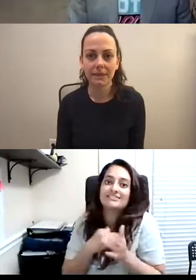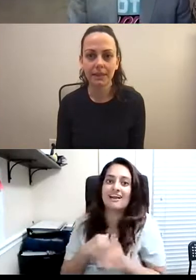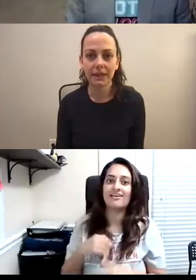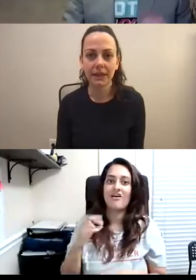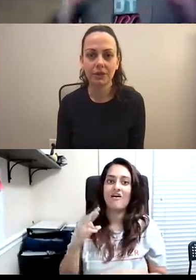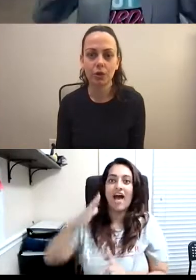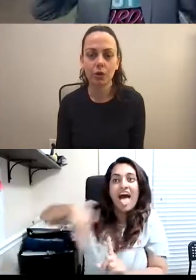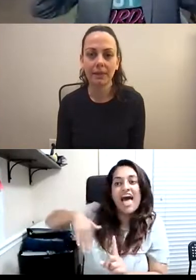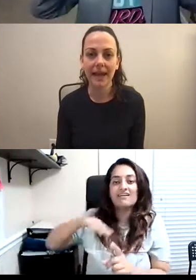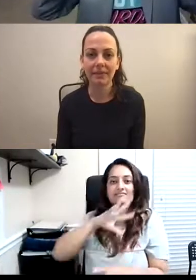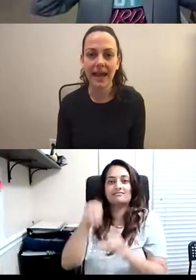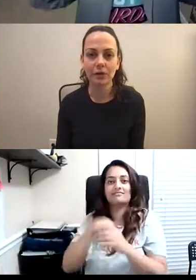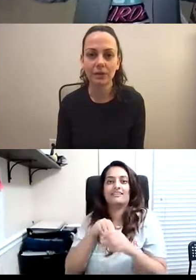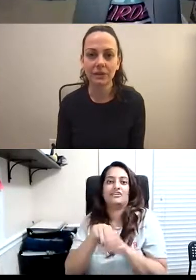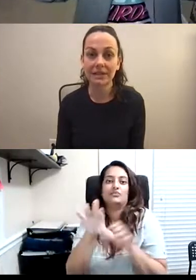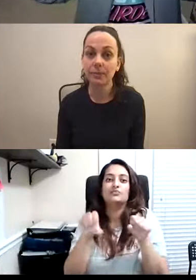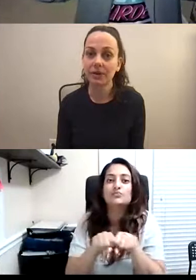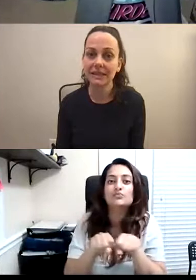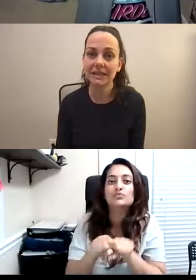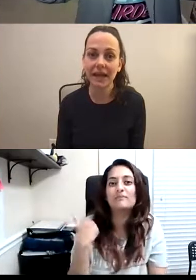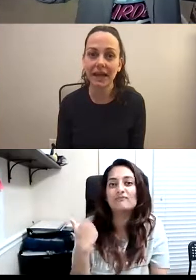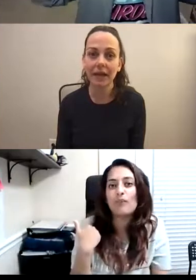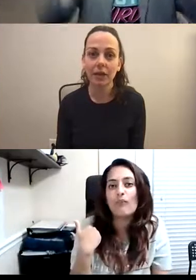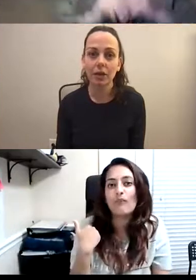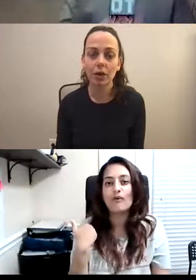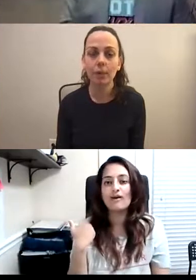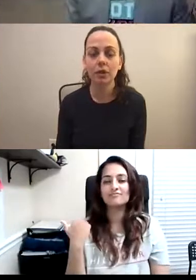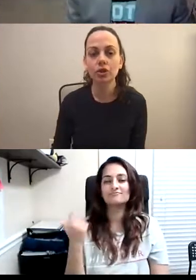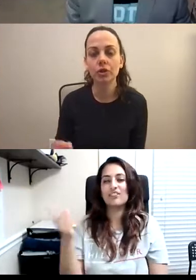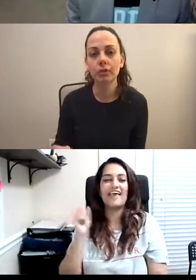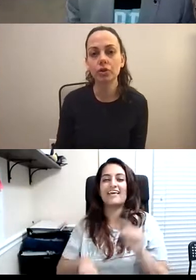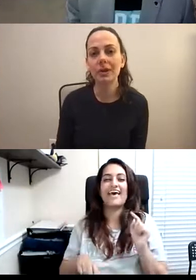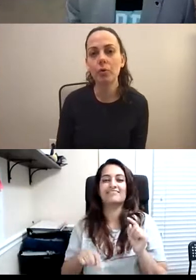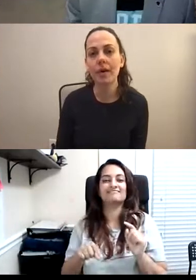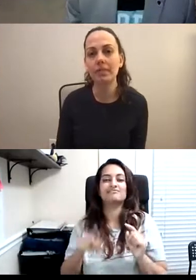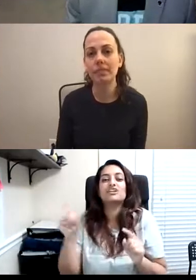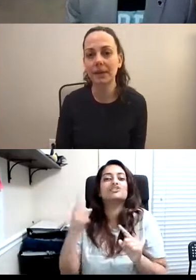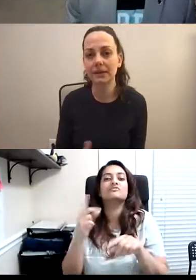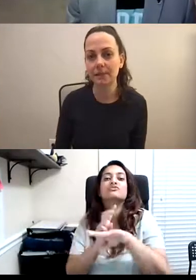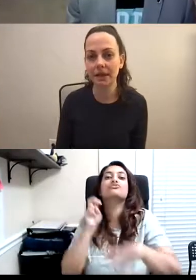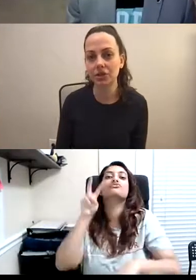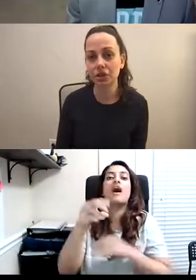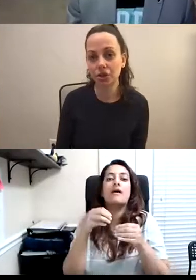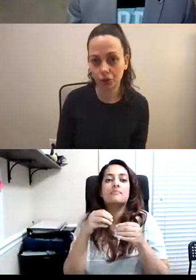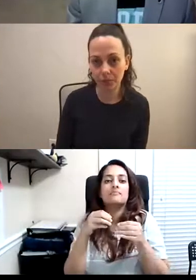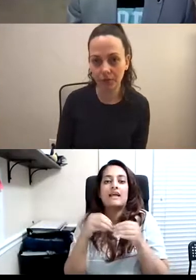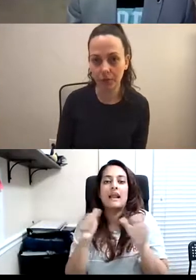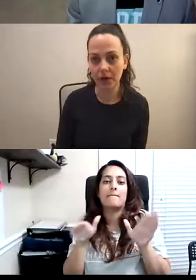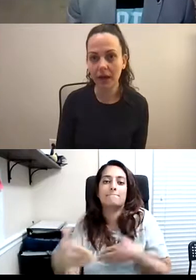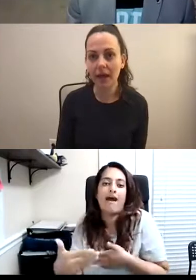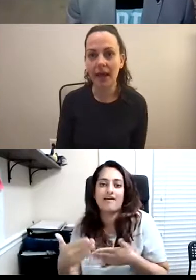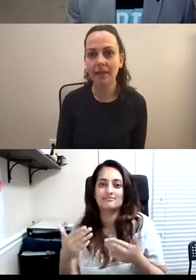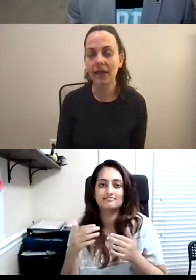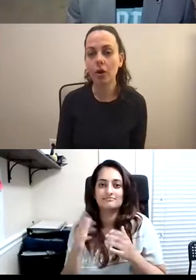have disabilities, you know, maybe they haven't had those experiences yet, you know, but those are people who haven't been in somebody's shoes